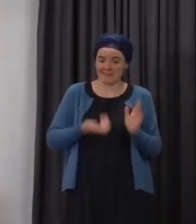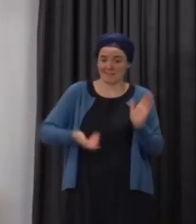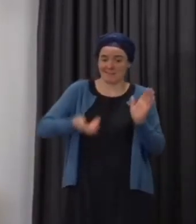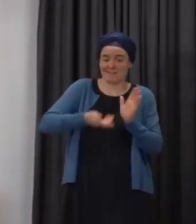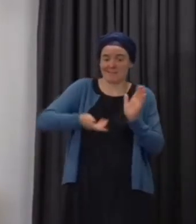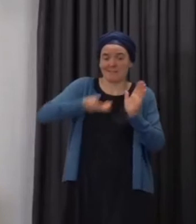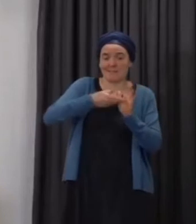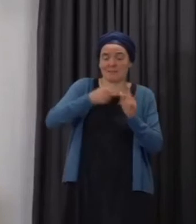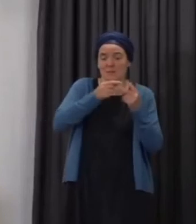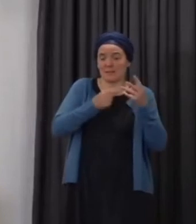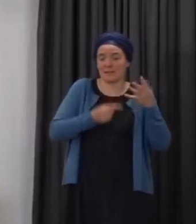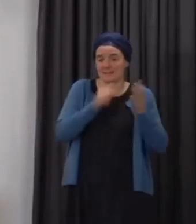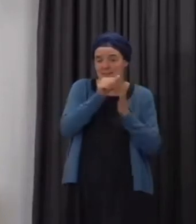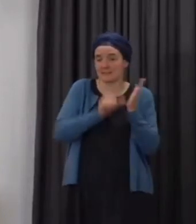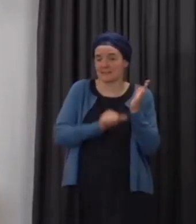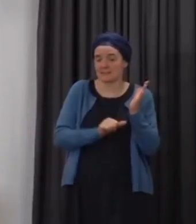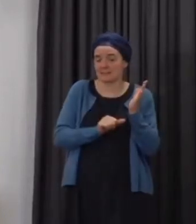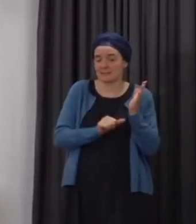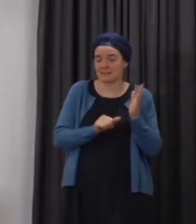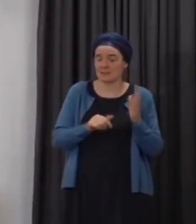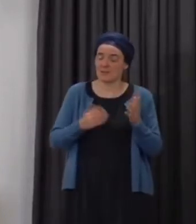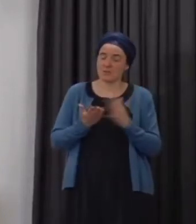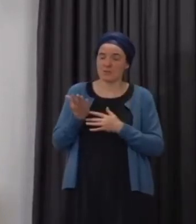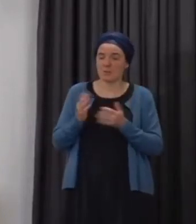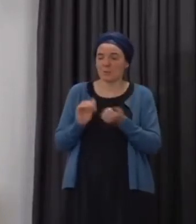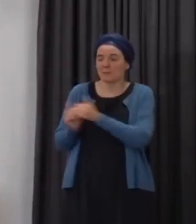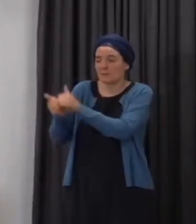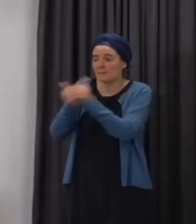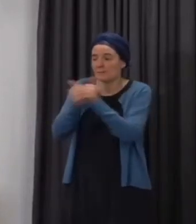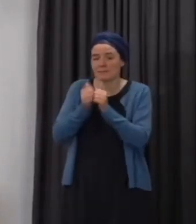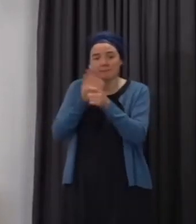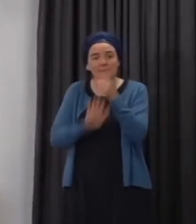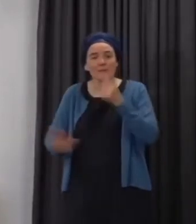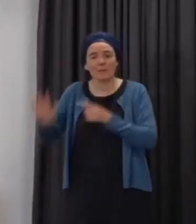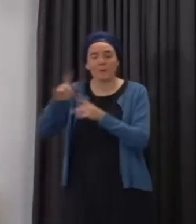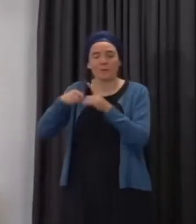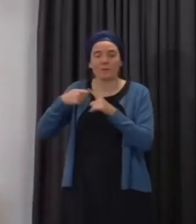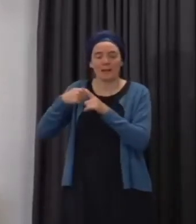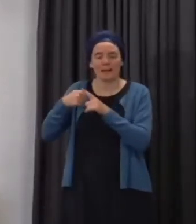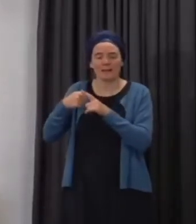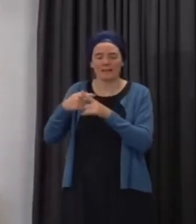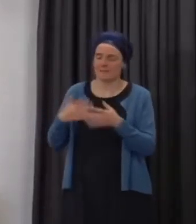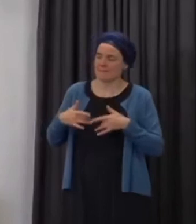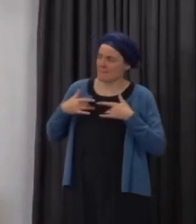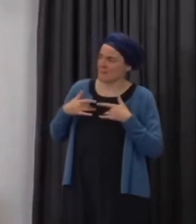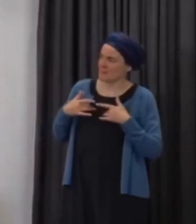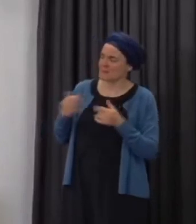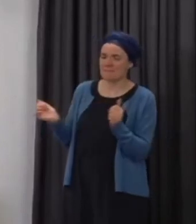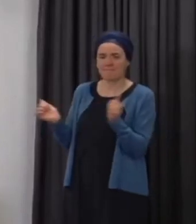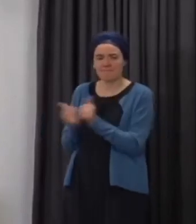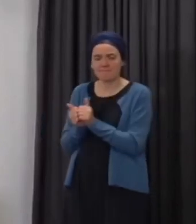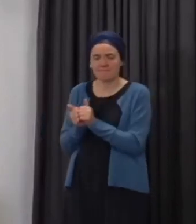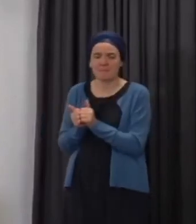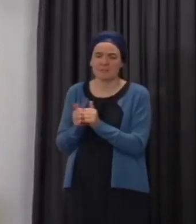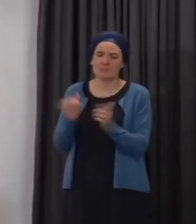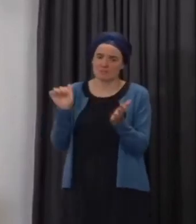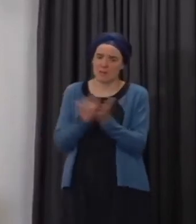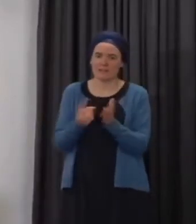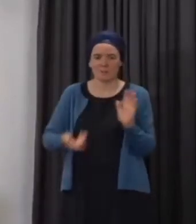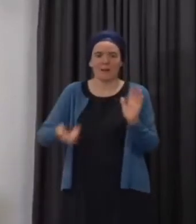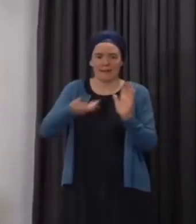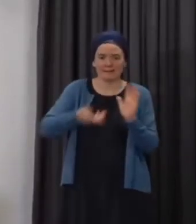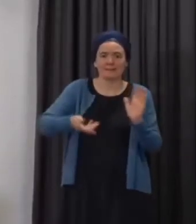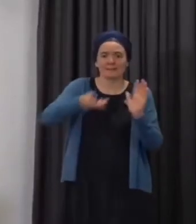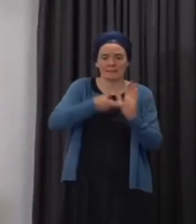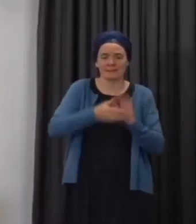it's important that we do have a process that isn't simply about finding a group of people that you happen to agree with, because in every area of